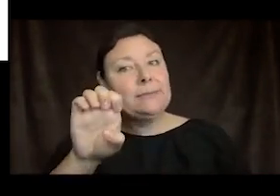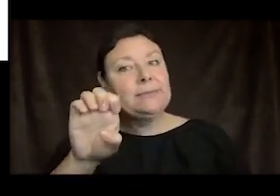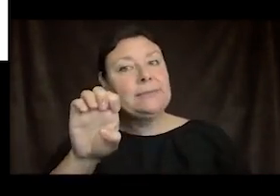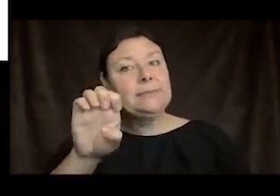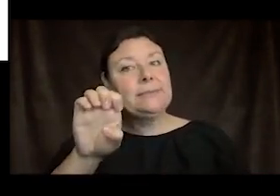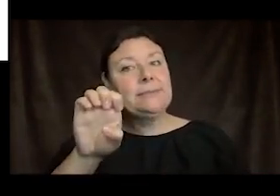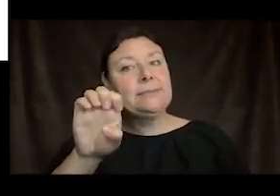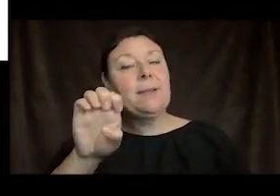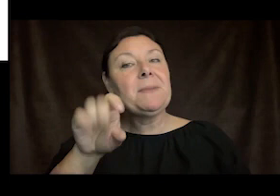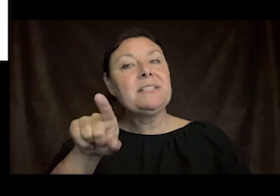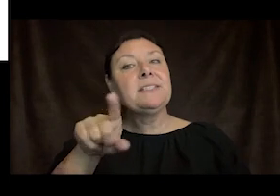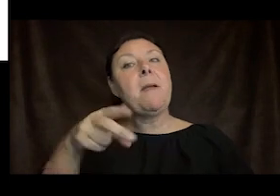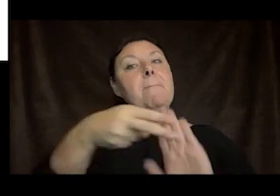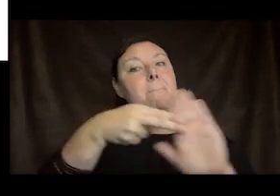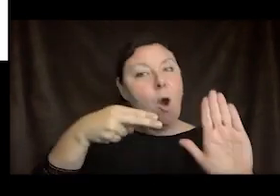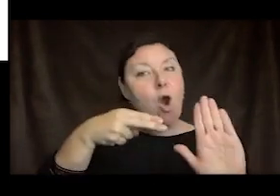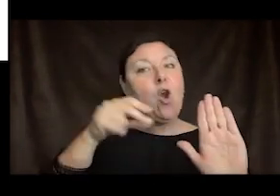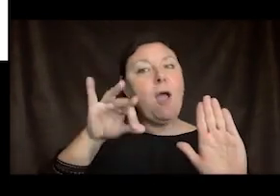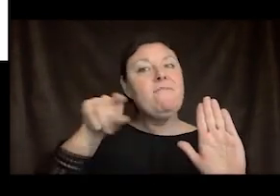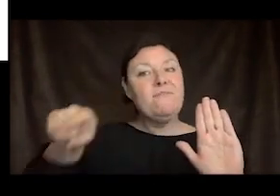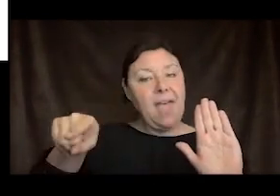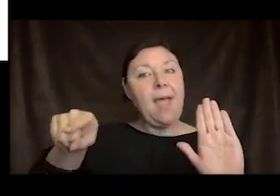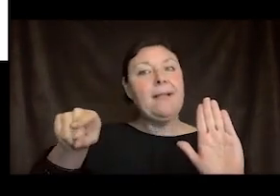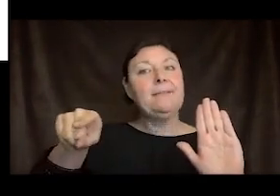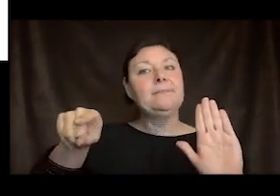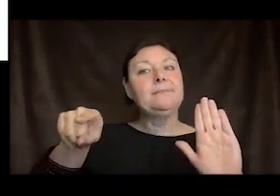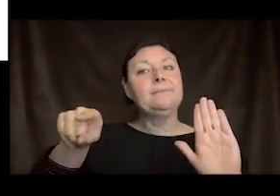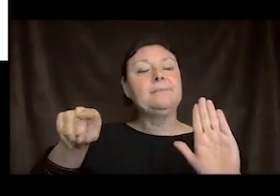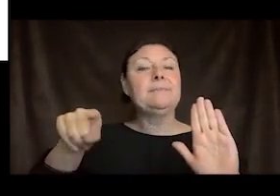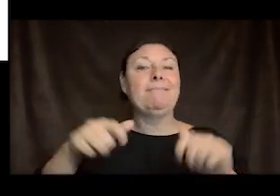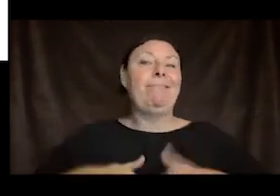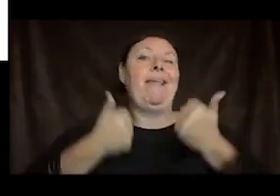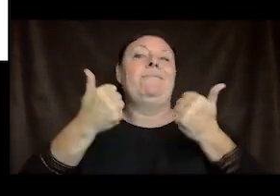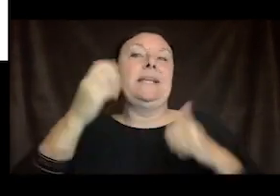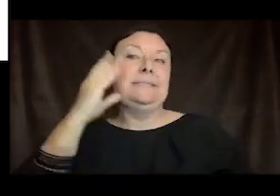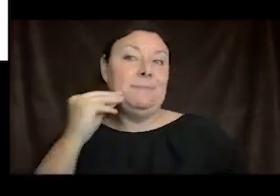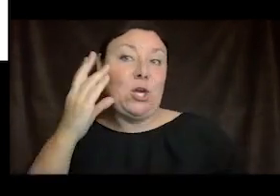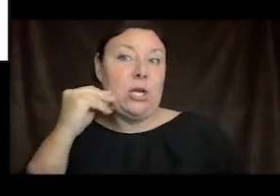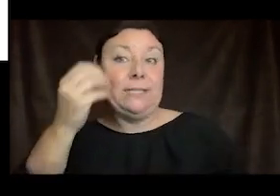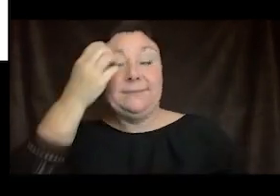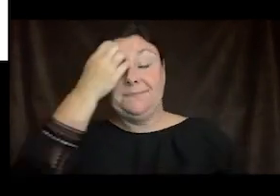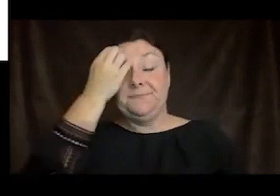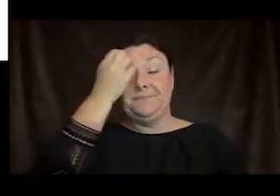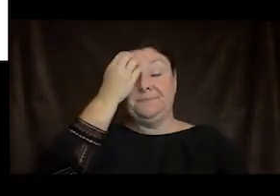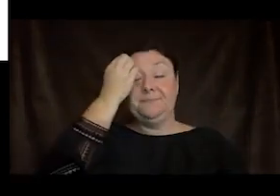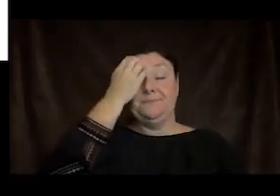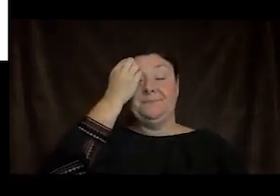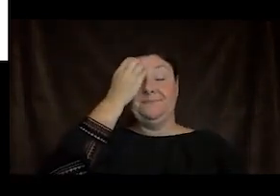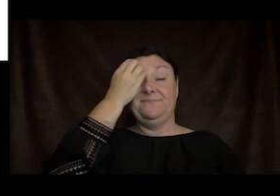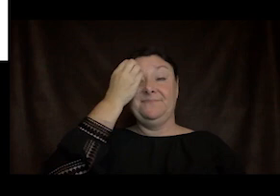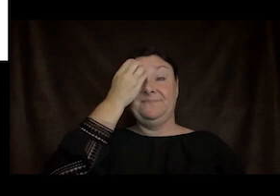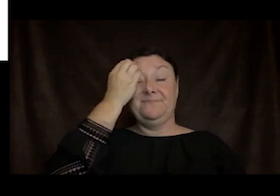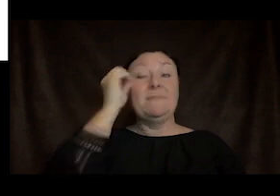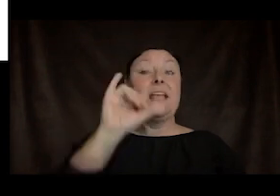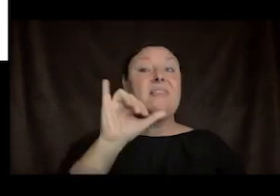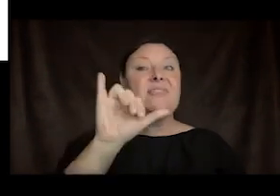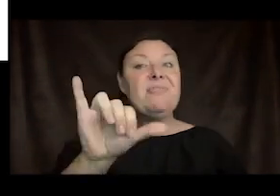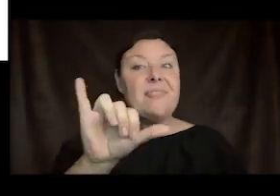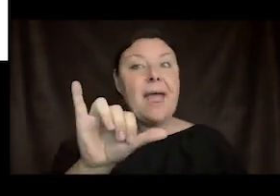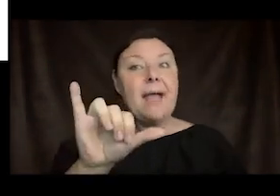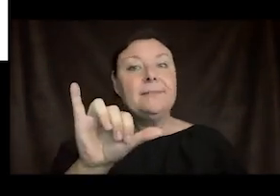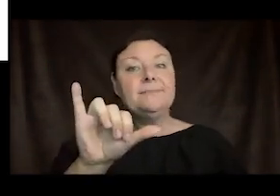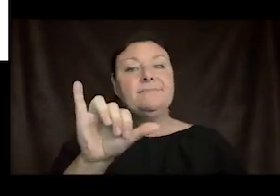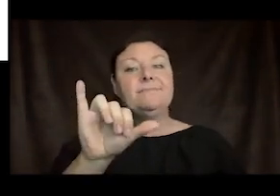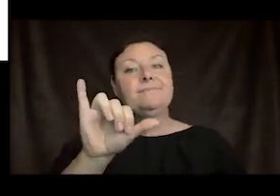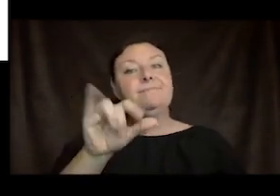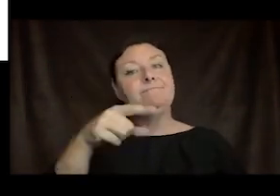the protagonist that becomes a part of that lived experience? And I think that really kind of boils it down